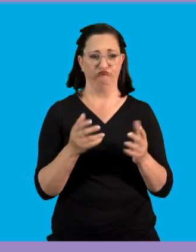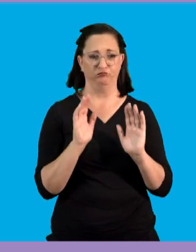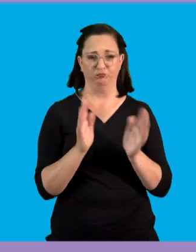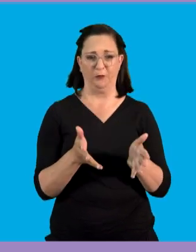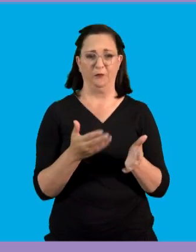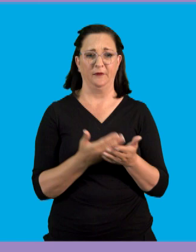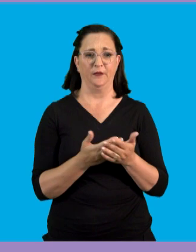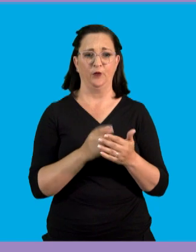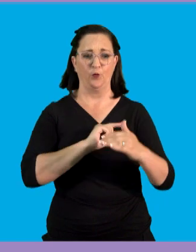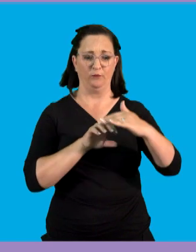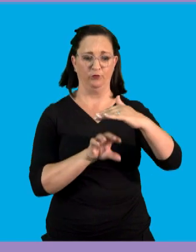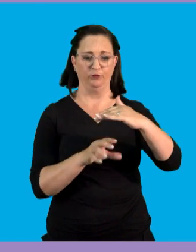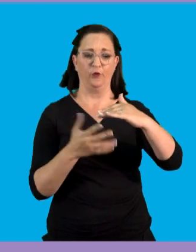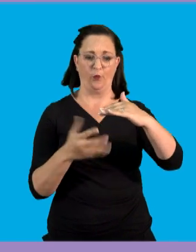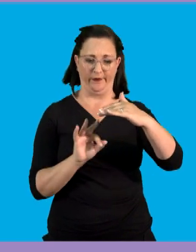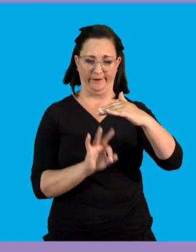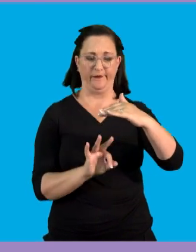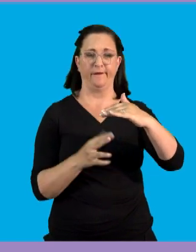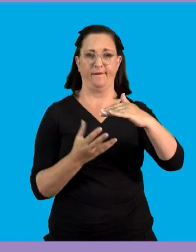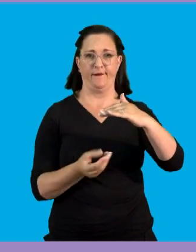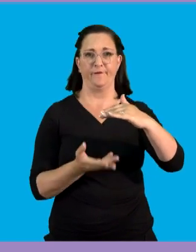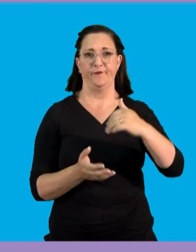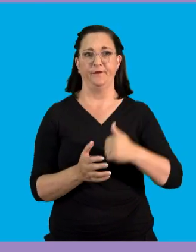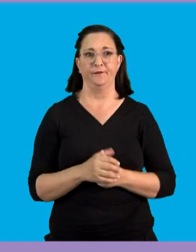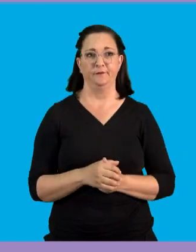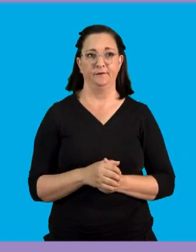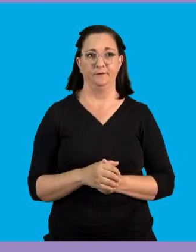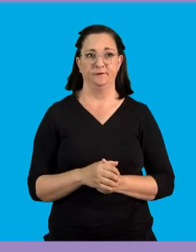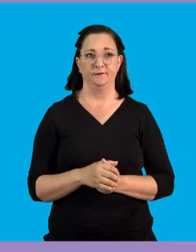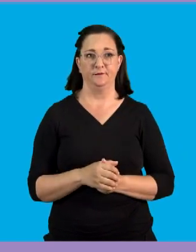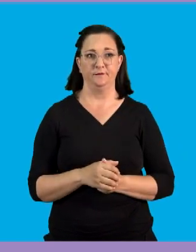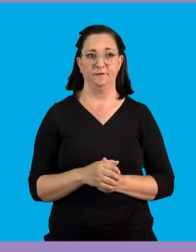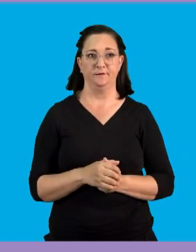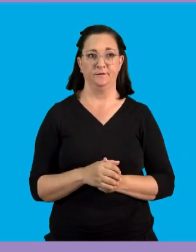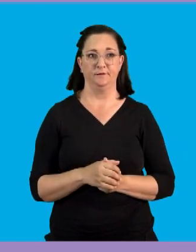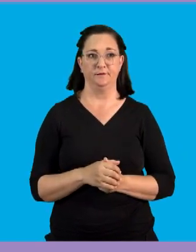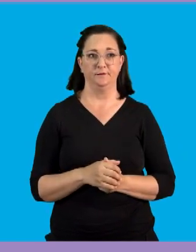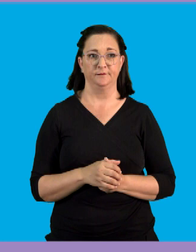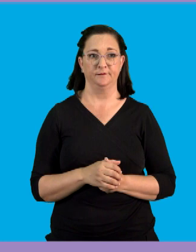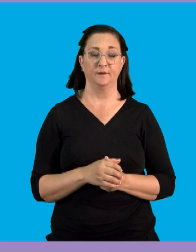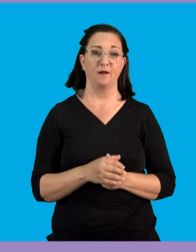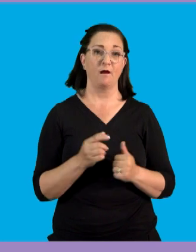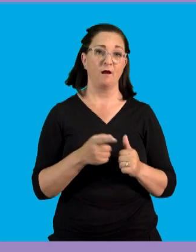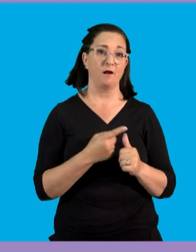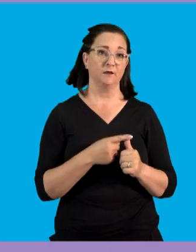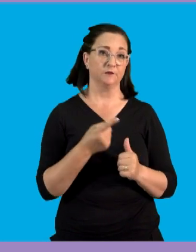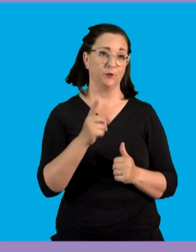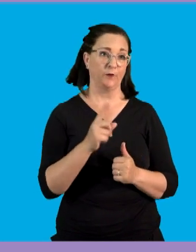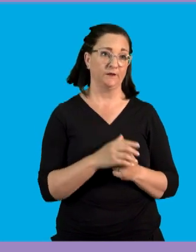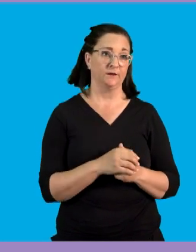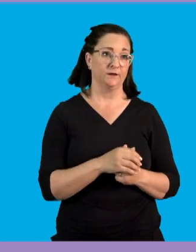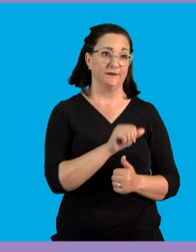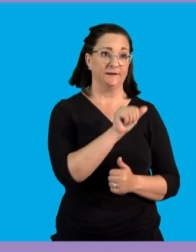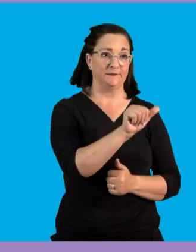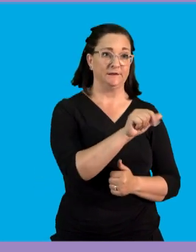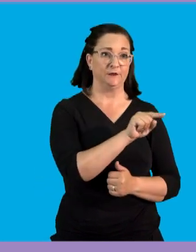we don't need to do anything because the denominator is already a 3. So what does that give